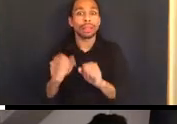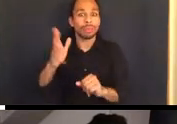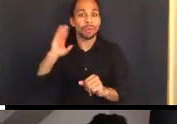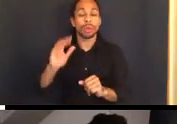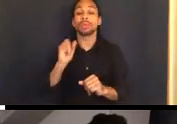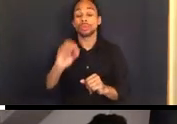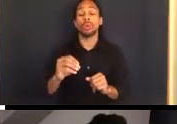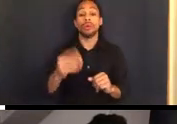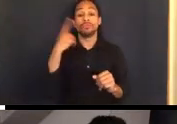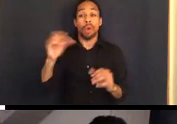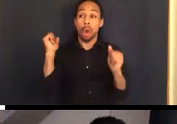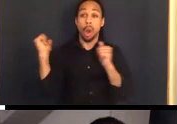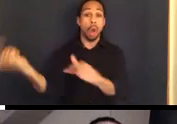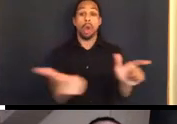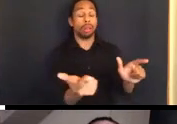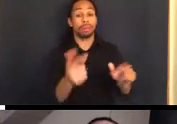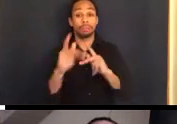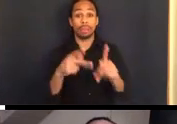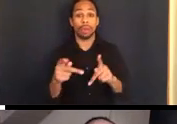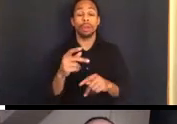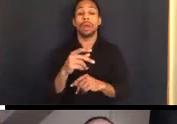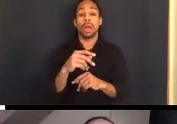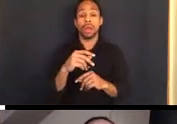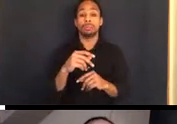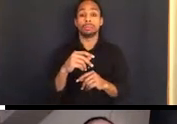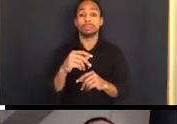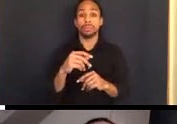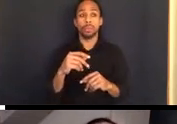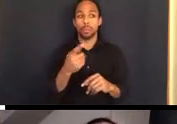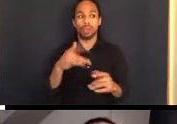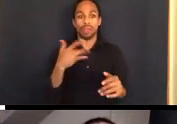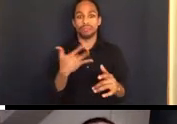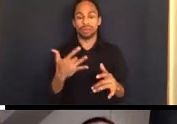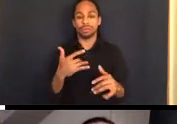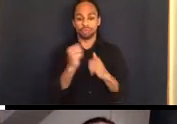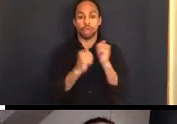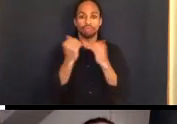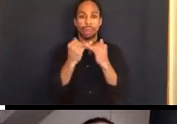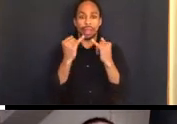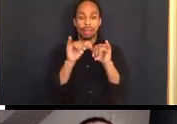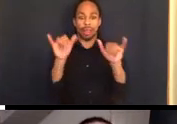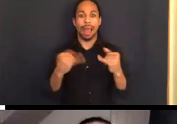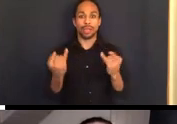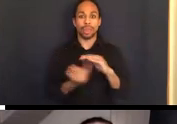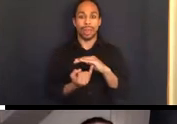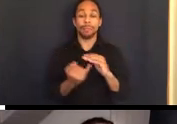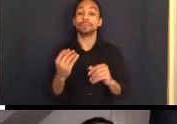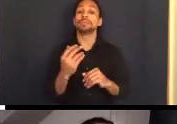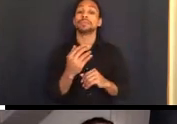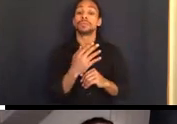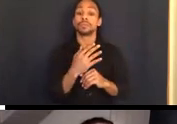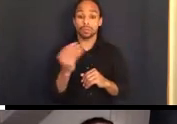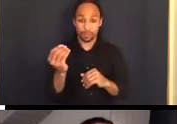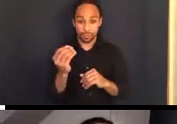communities that are more vulnerable, of a sense of structural isolation. And at the same time, I think it's also important to note that the structures